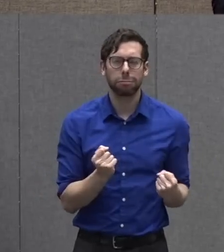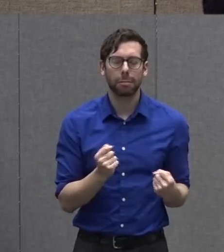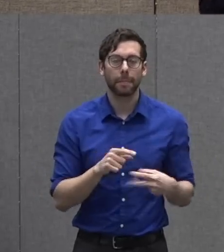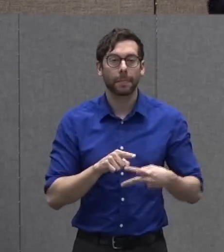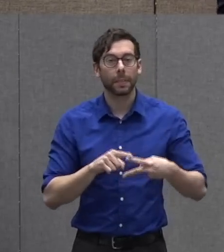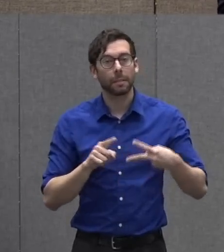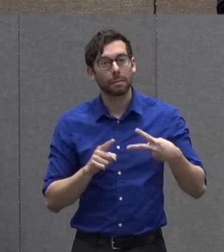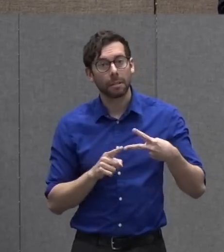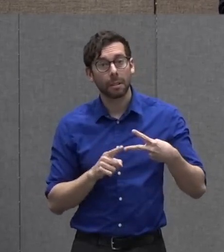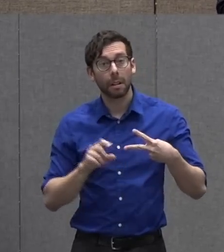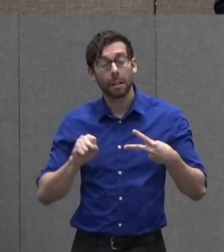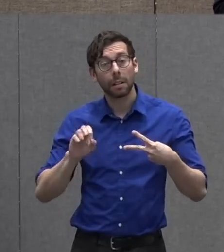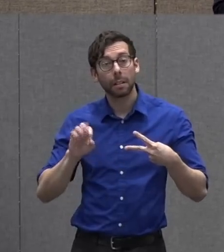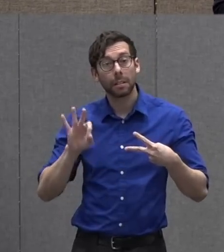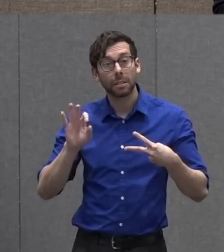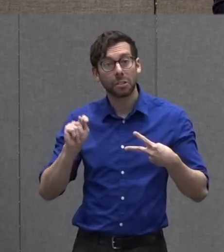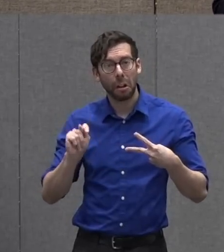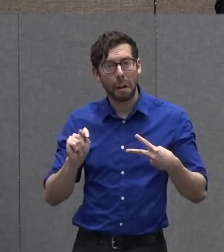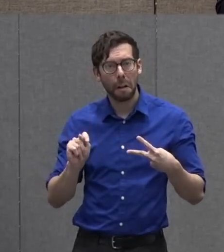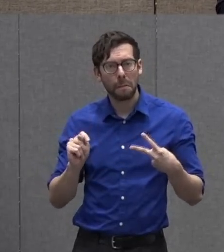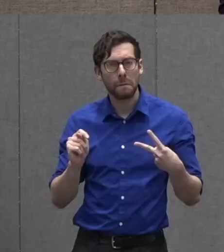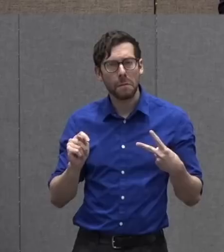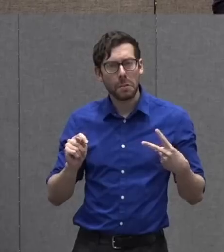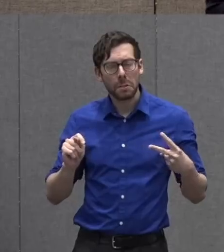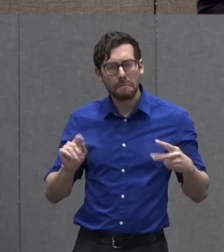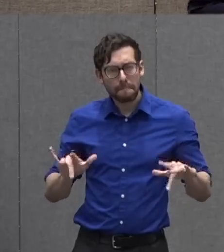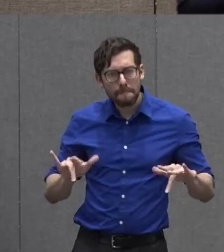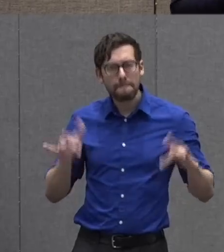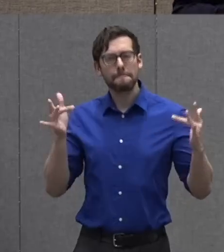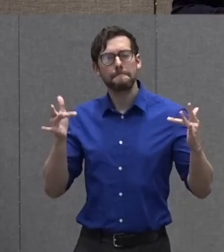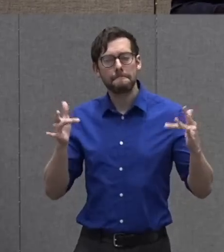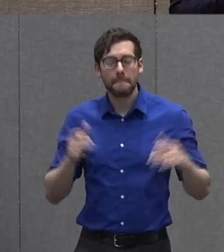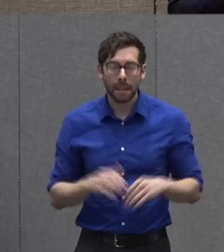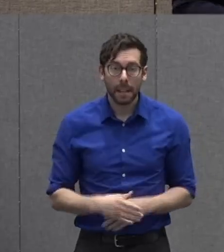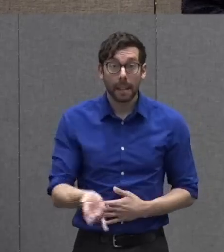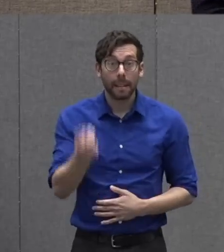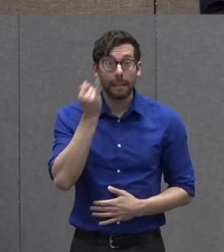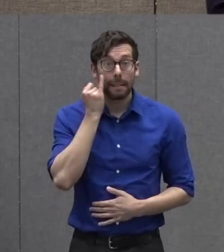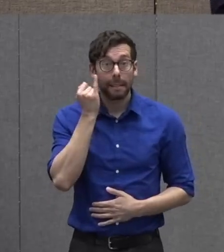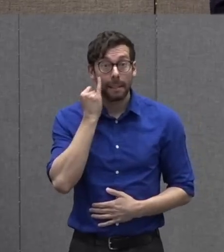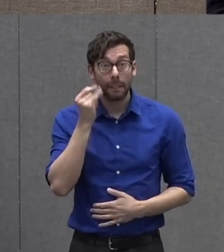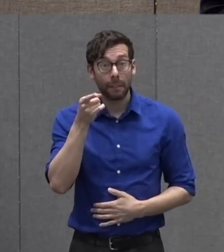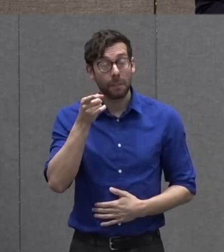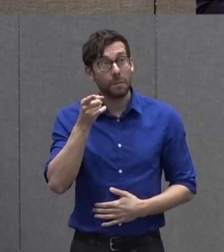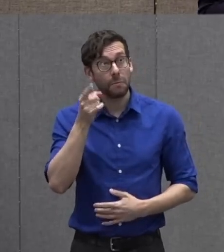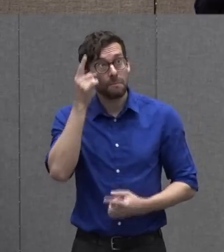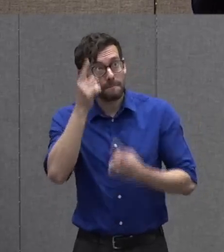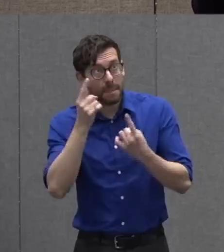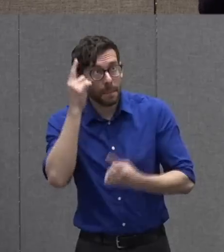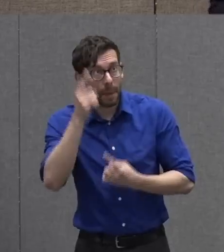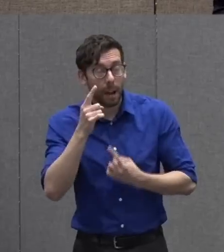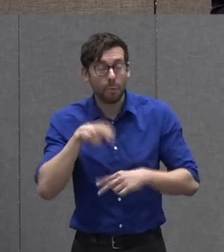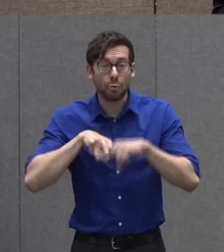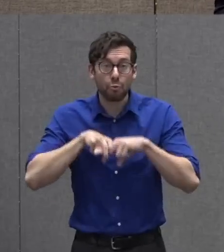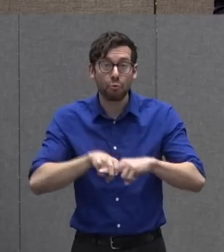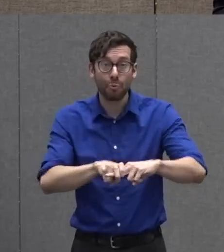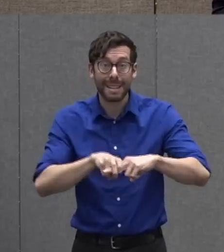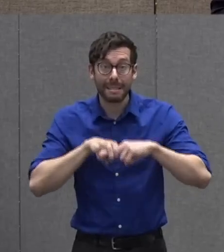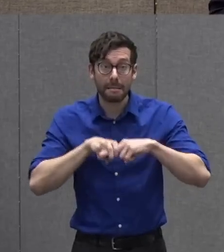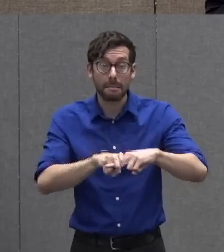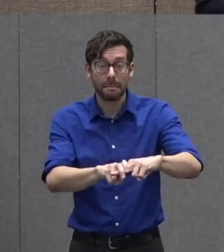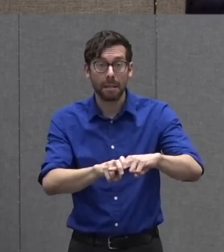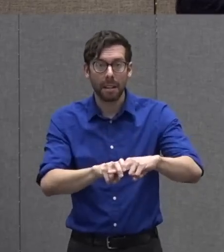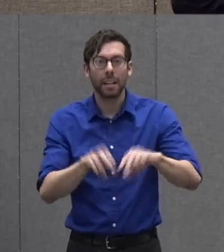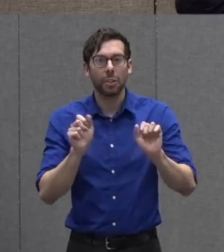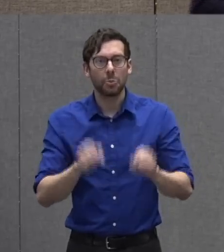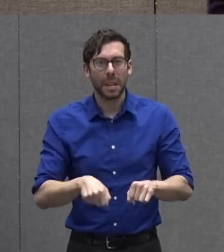ever pushed someone on a swing, you pushed something on a string, or you've pushed yourself on a